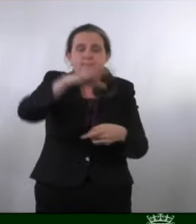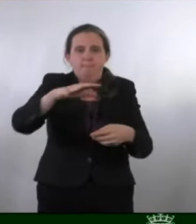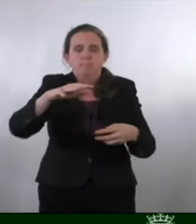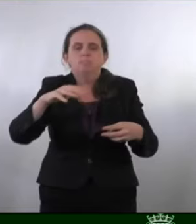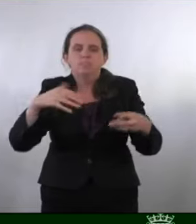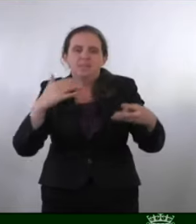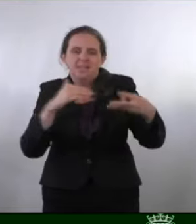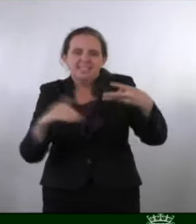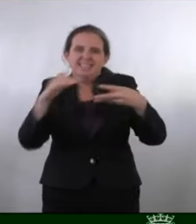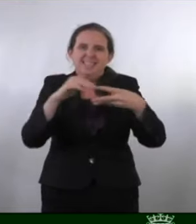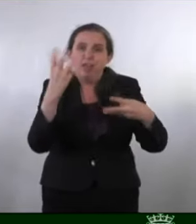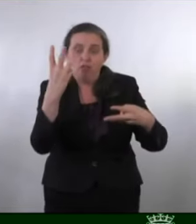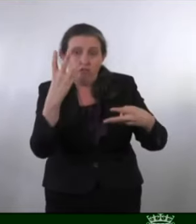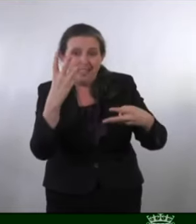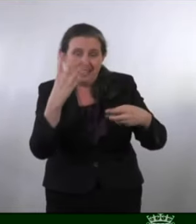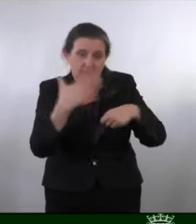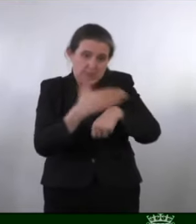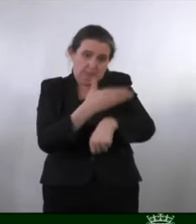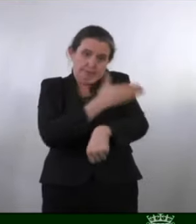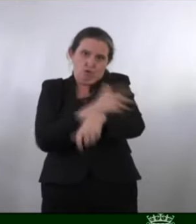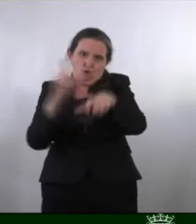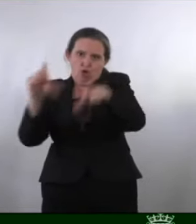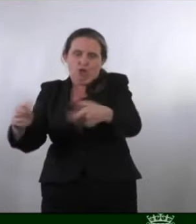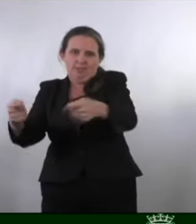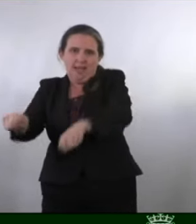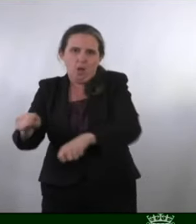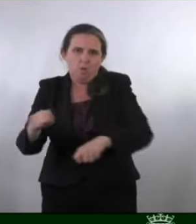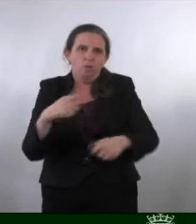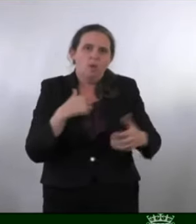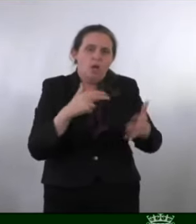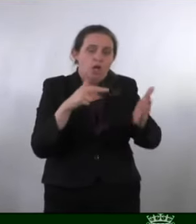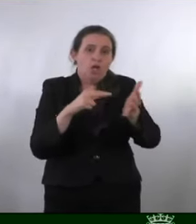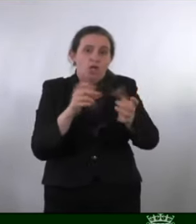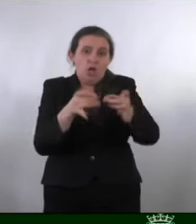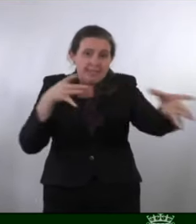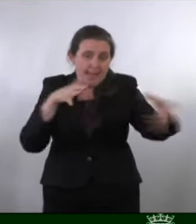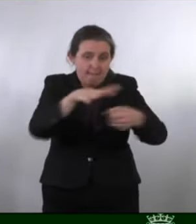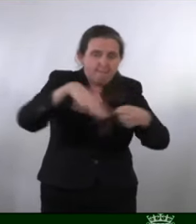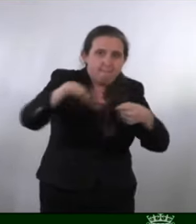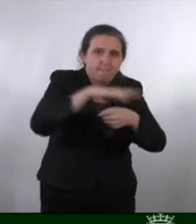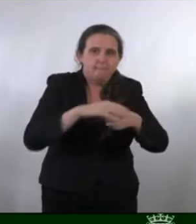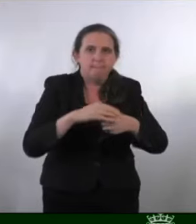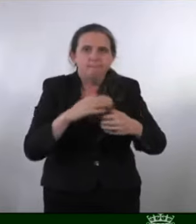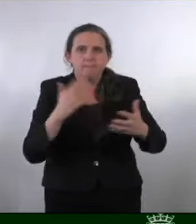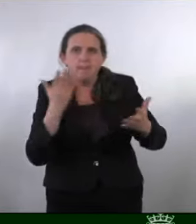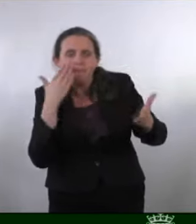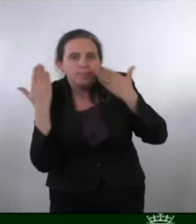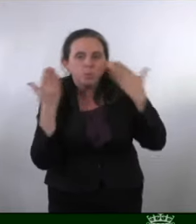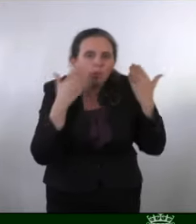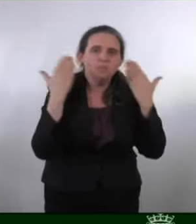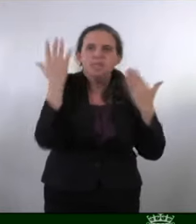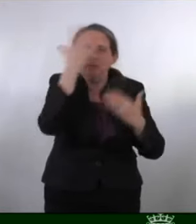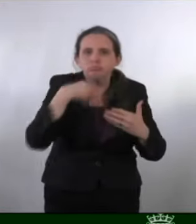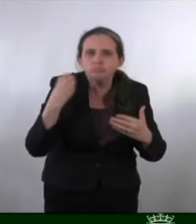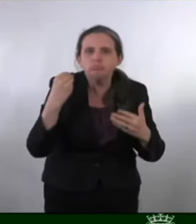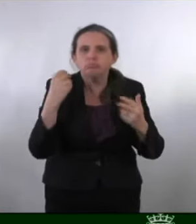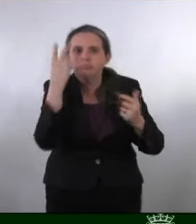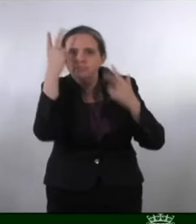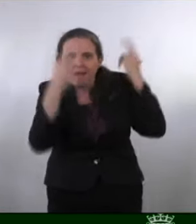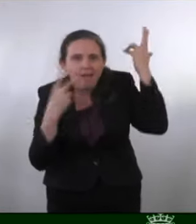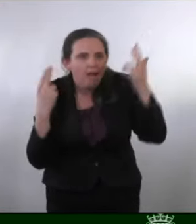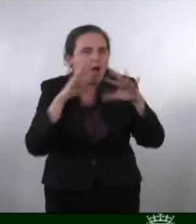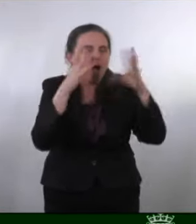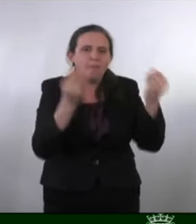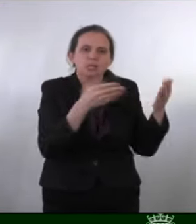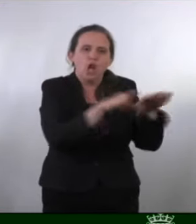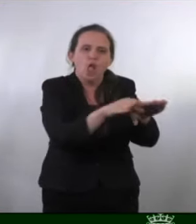for the beauty industry in Nottinghamshire, which was uniquely forced to close, unlike any other Tier 3 area in the country. Given that the premise of this tiered